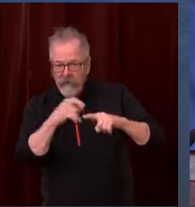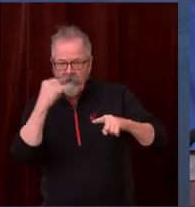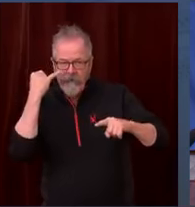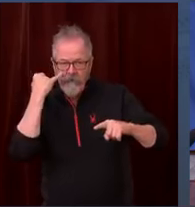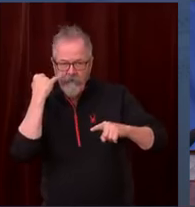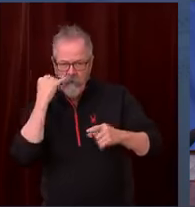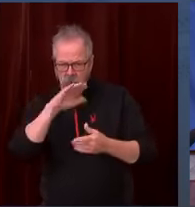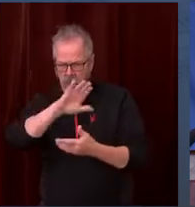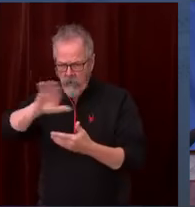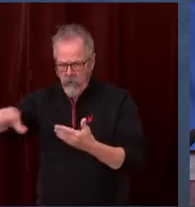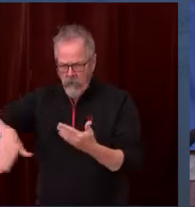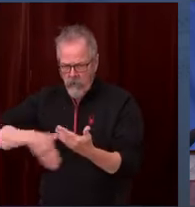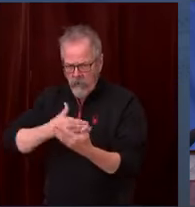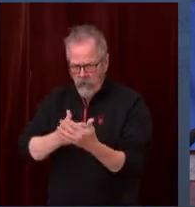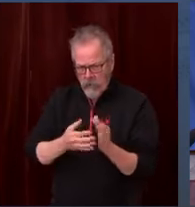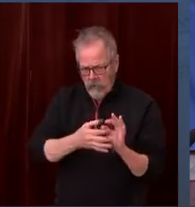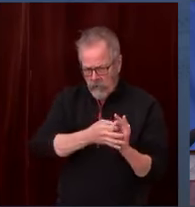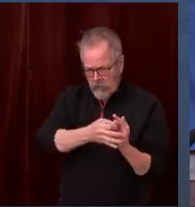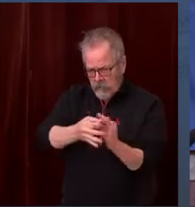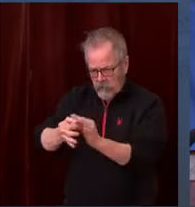to terminate the agreement,